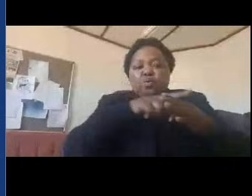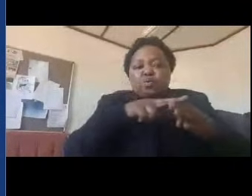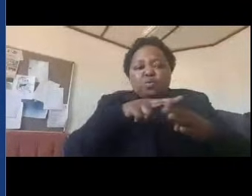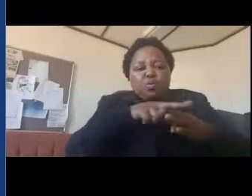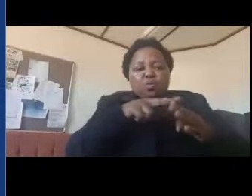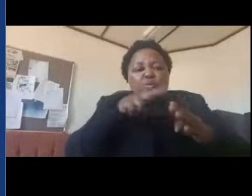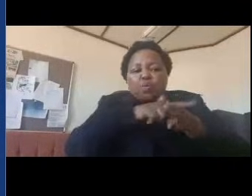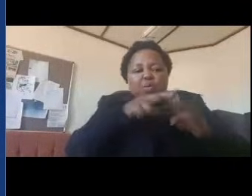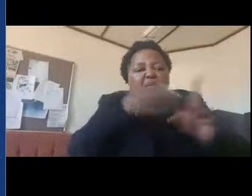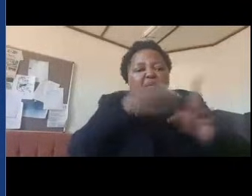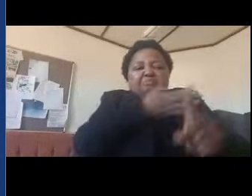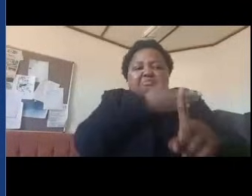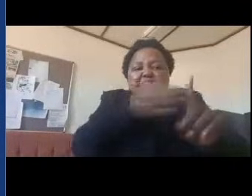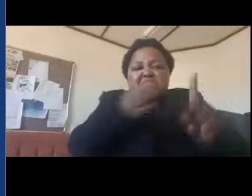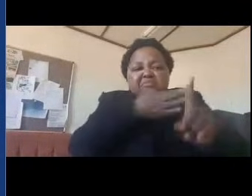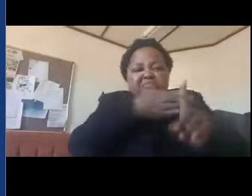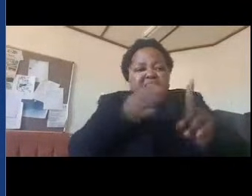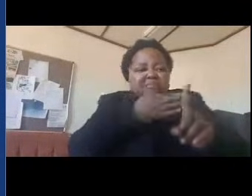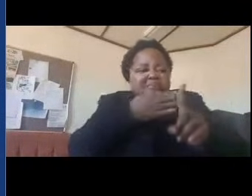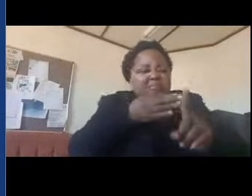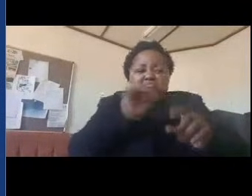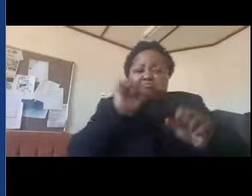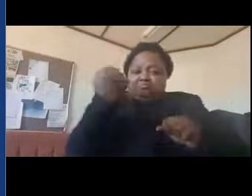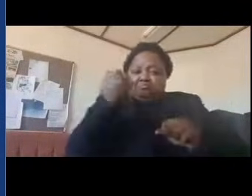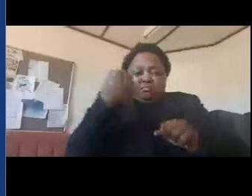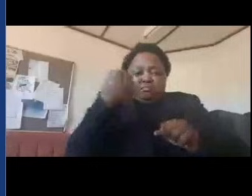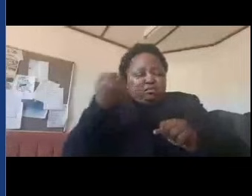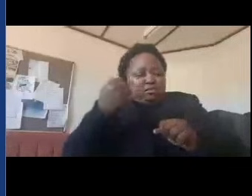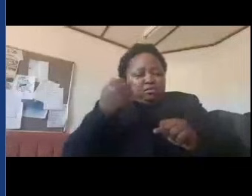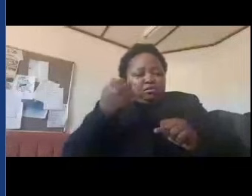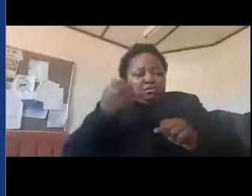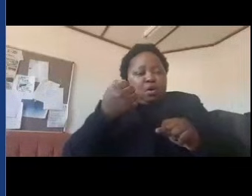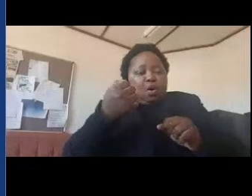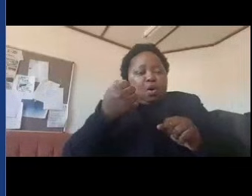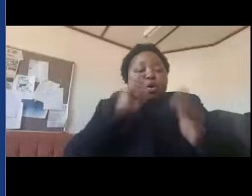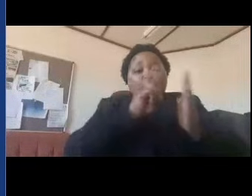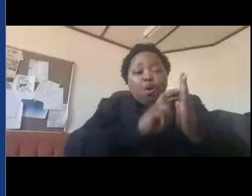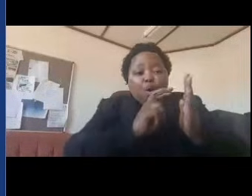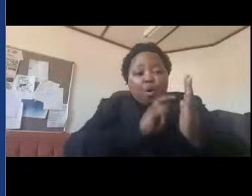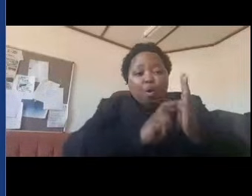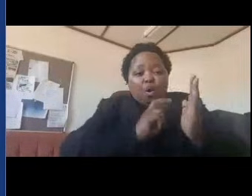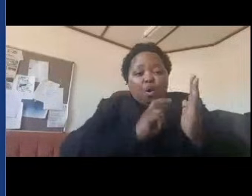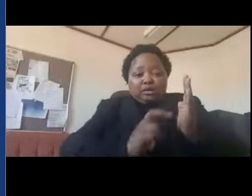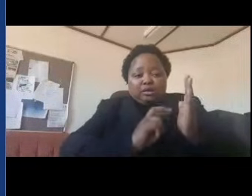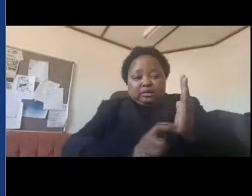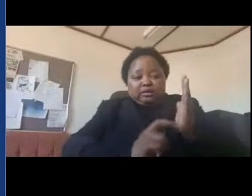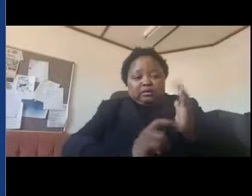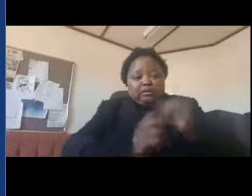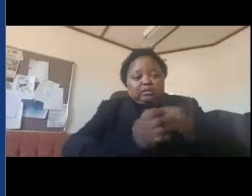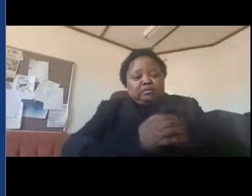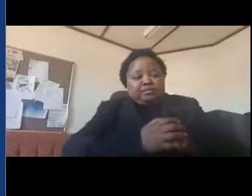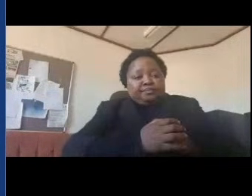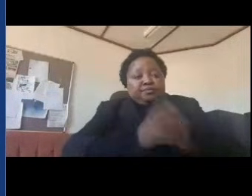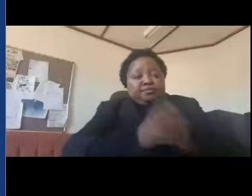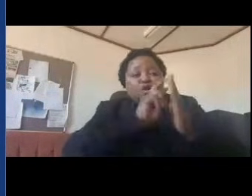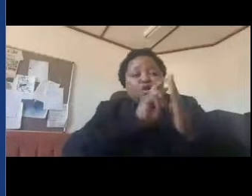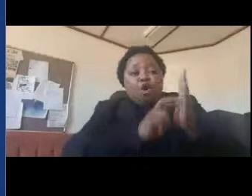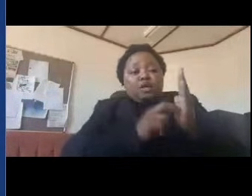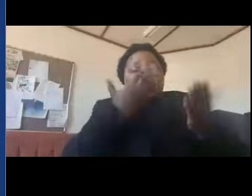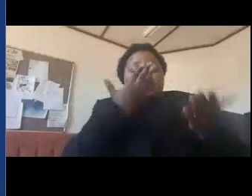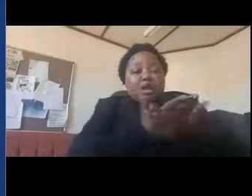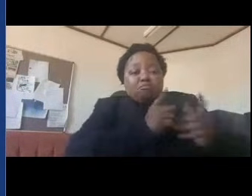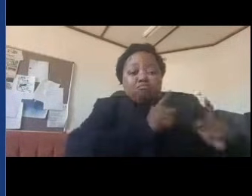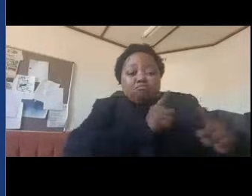fight a problem that is rooted in beliefs and habits. A law can put a man in jail, trust